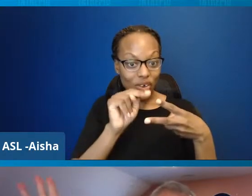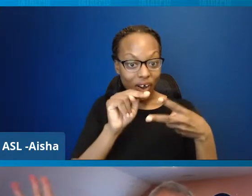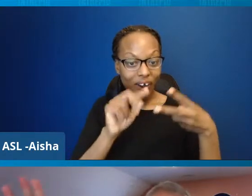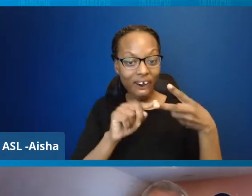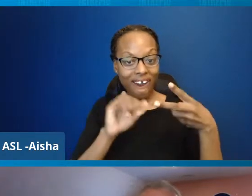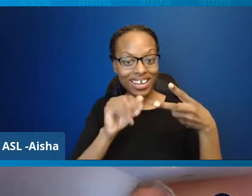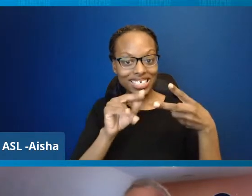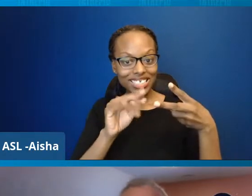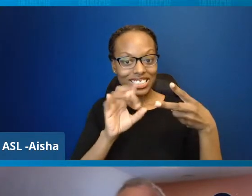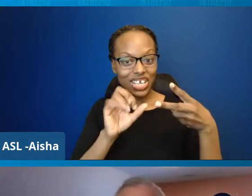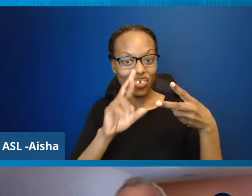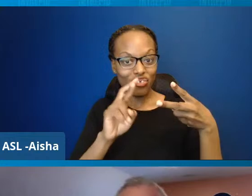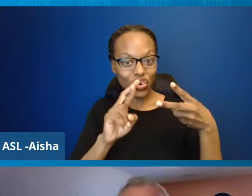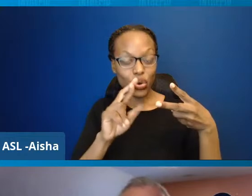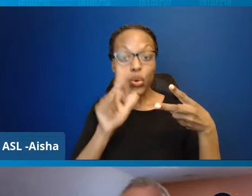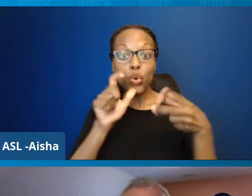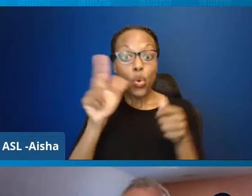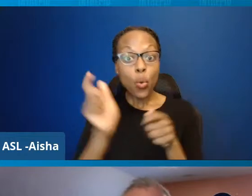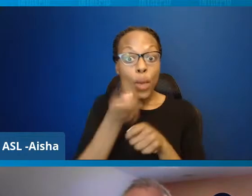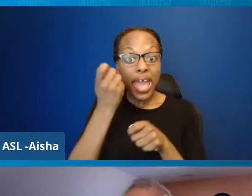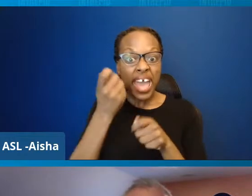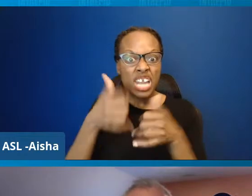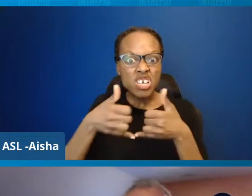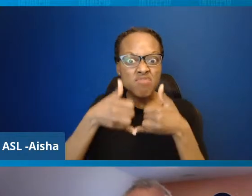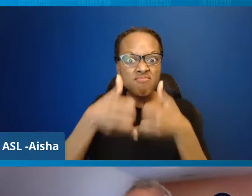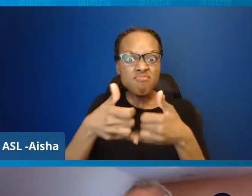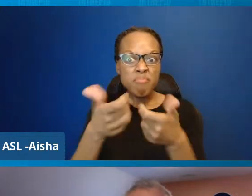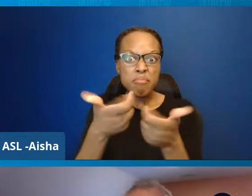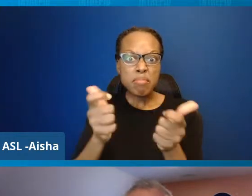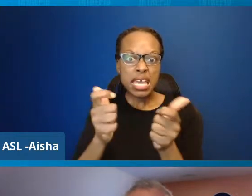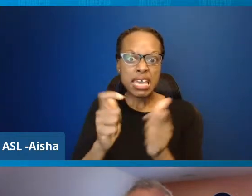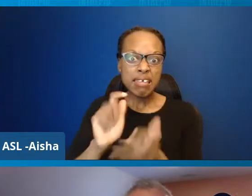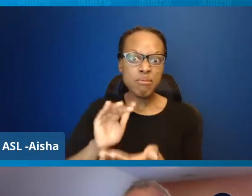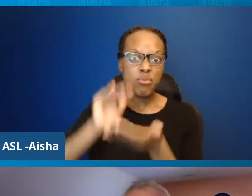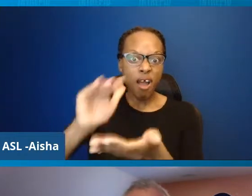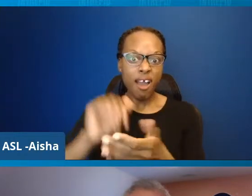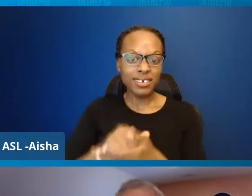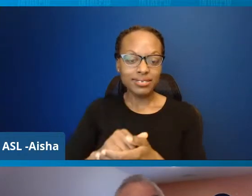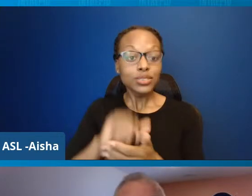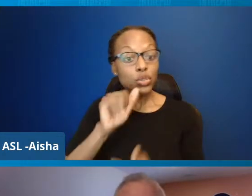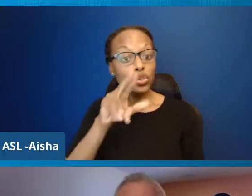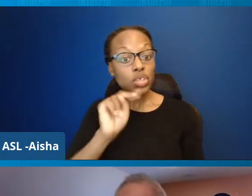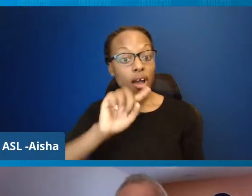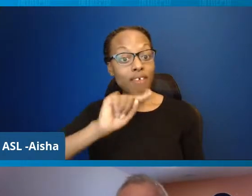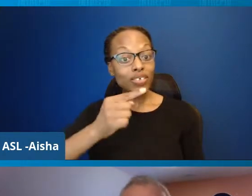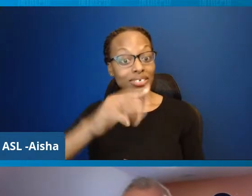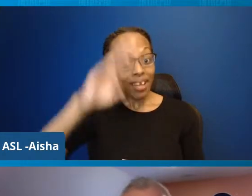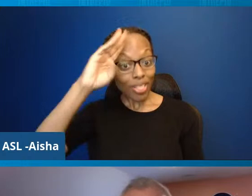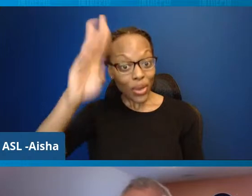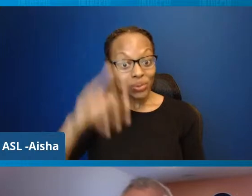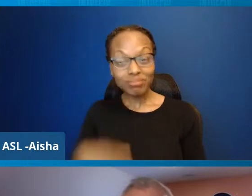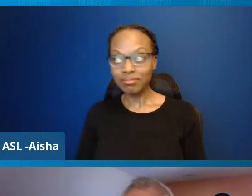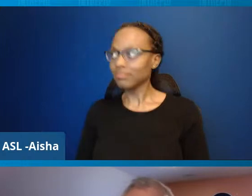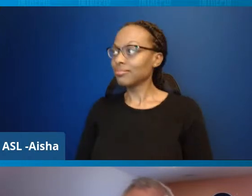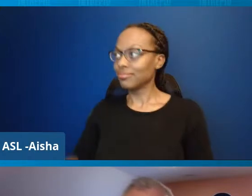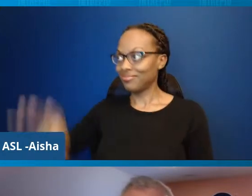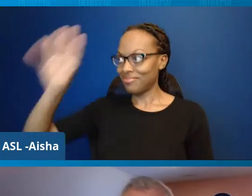The winner's going to receive a big, huge prize. So anyway, John, why don't you just give us a quick hello? Hello.